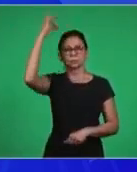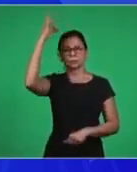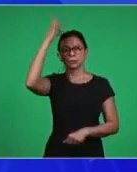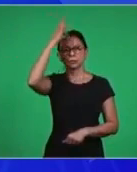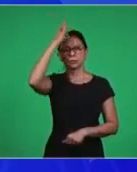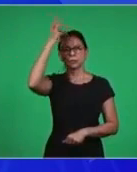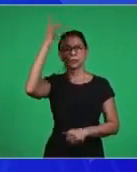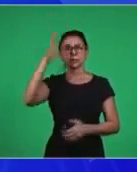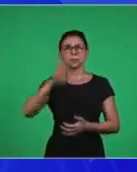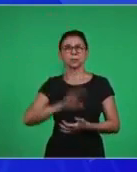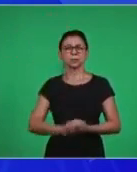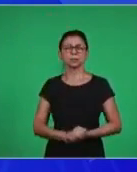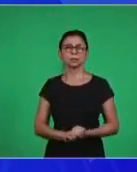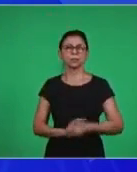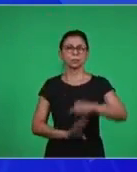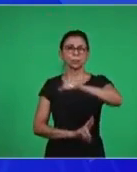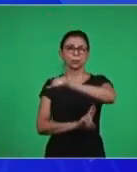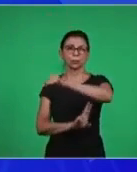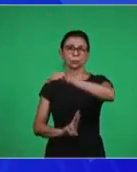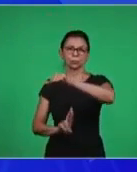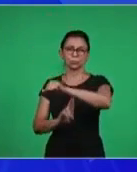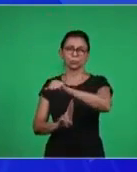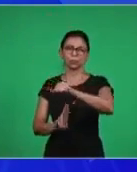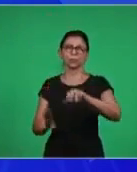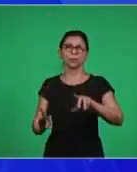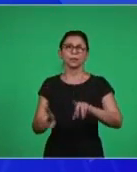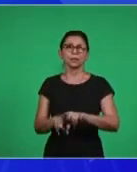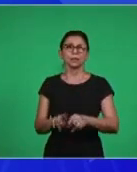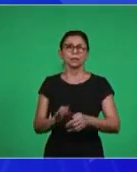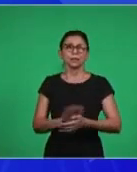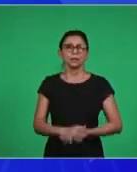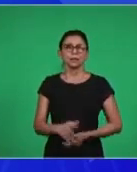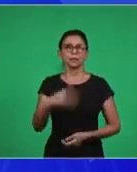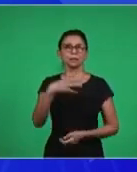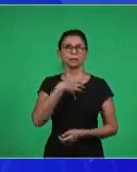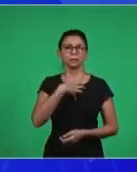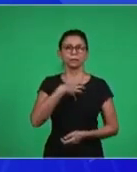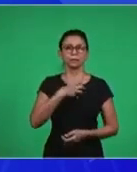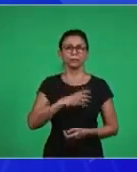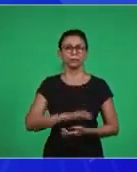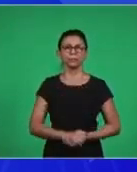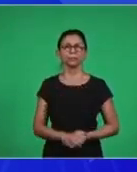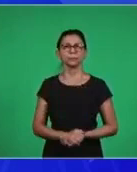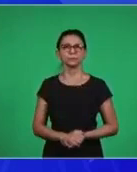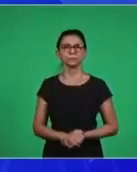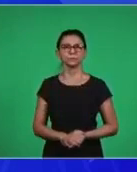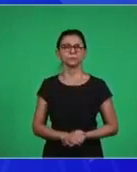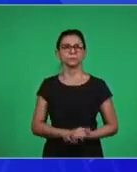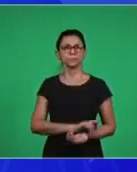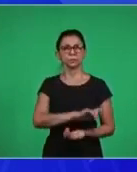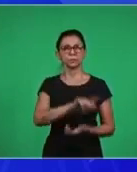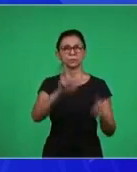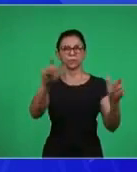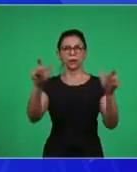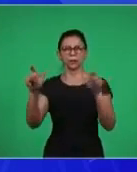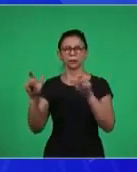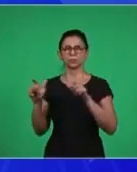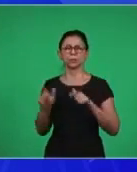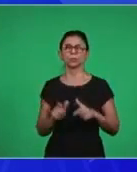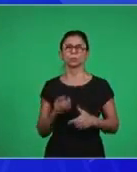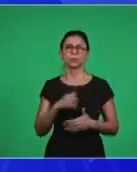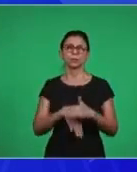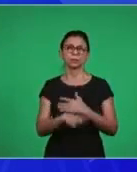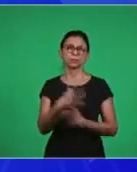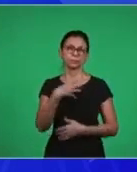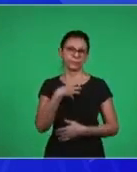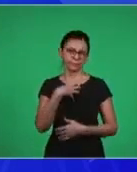state of Rondônia. All this in Brazil. In Porto Seguro, in Bahia. No Prado, also in Bahia. And also in the city of Itamaraju,